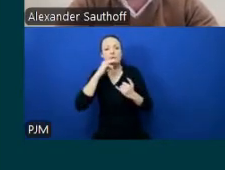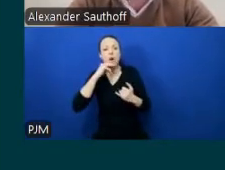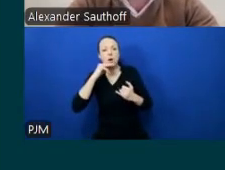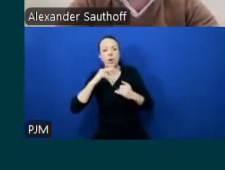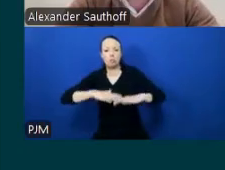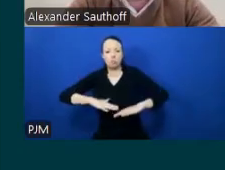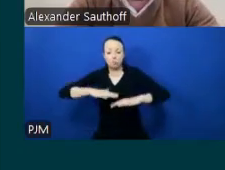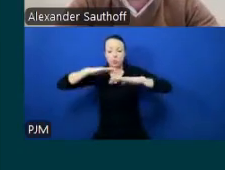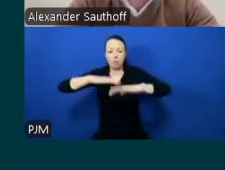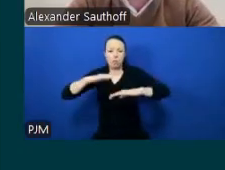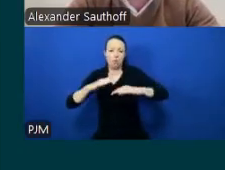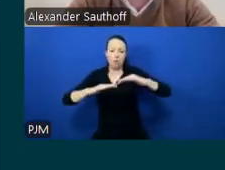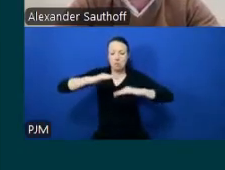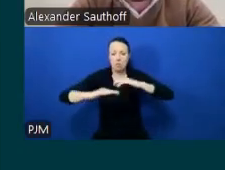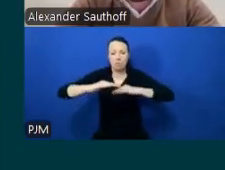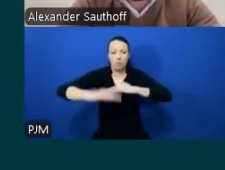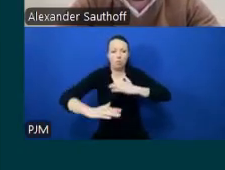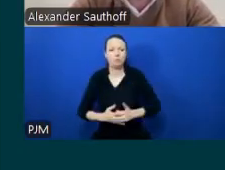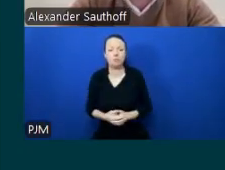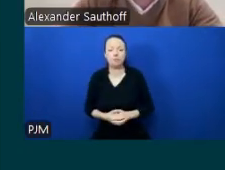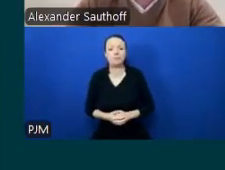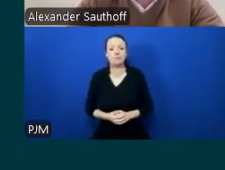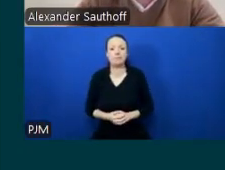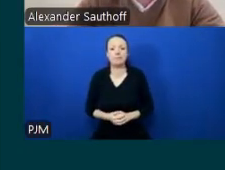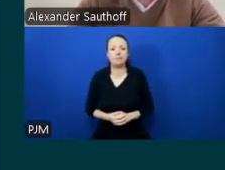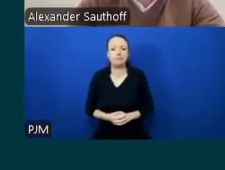heavy rainfall and extreme weather.